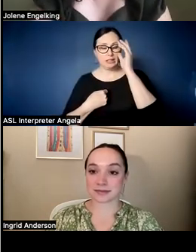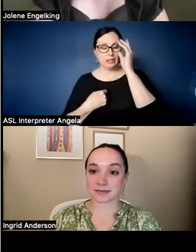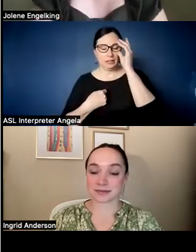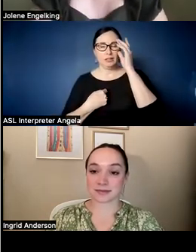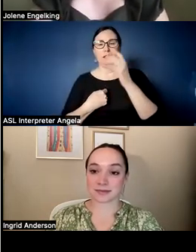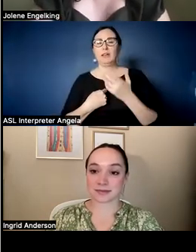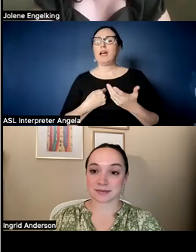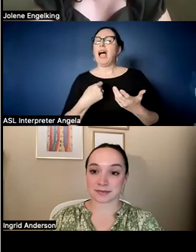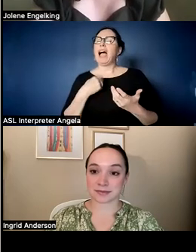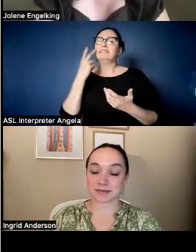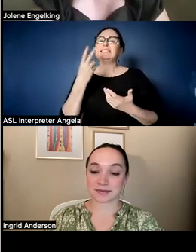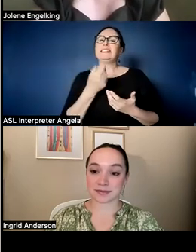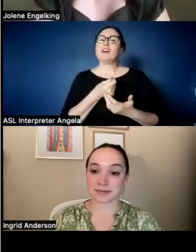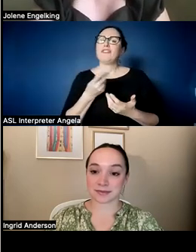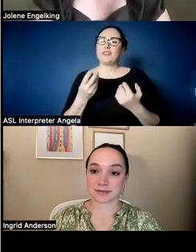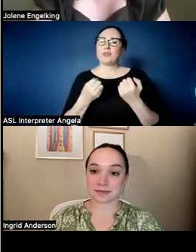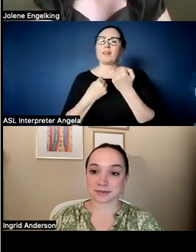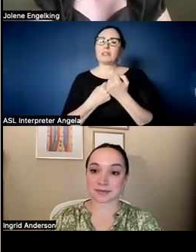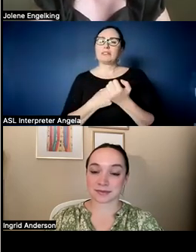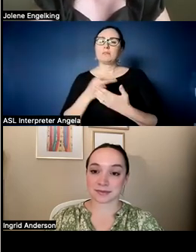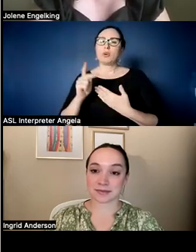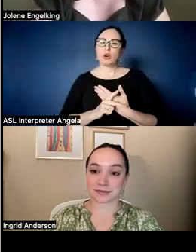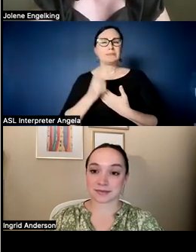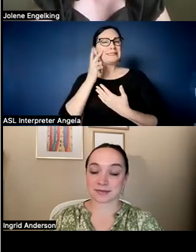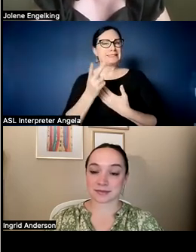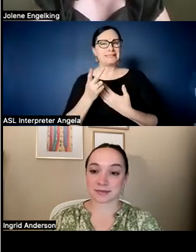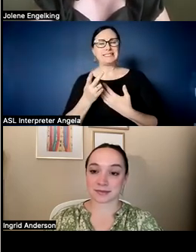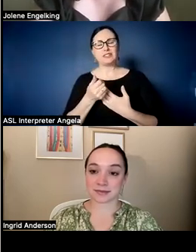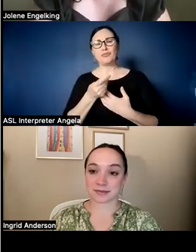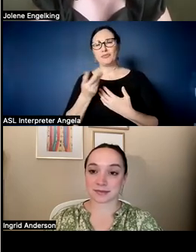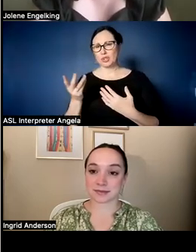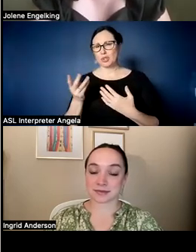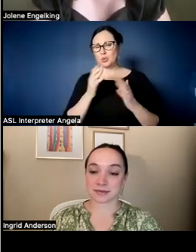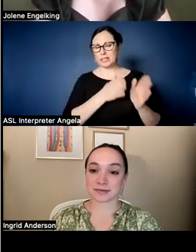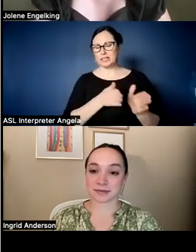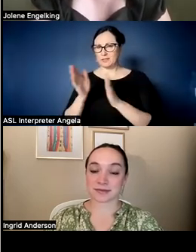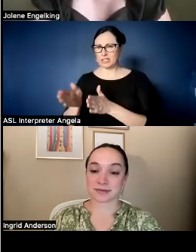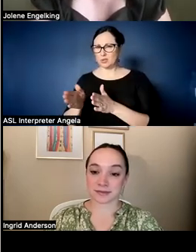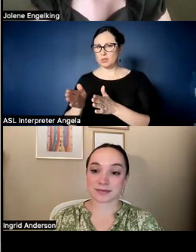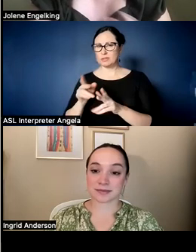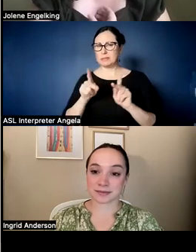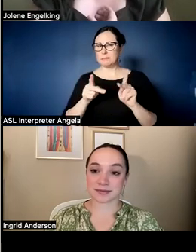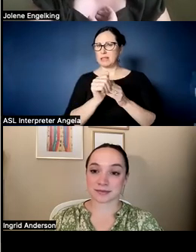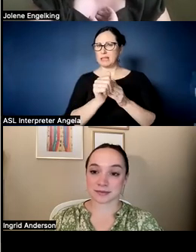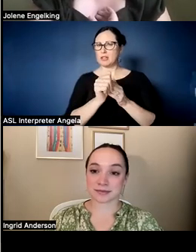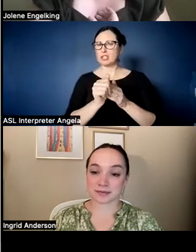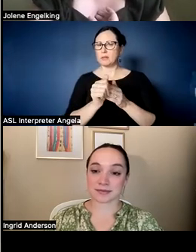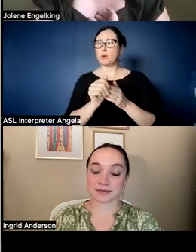I've seen a few, advocacy programs. I've seen a lot of like individuals, particularly people in leadership, who do really good at living out their